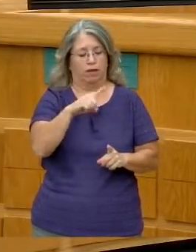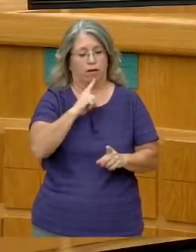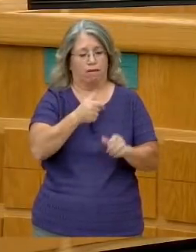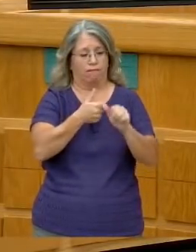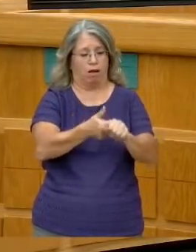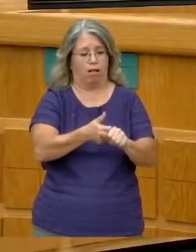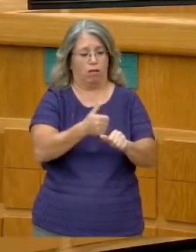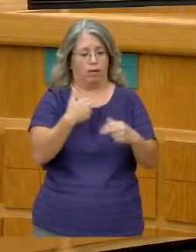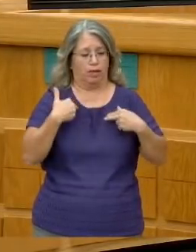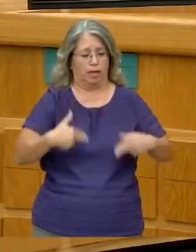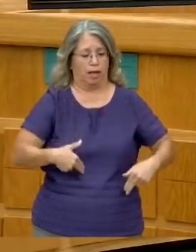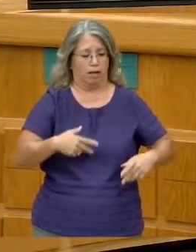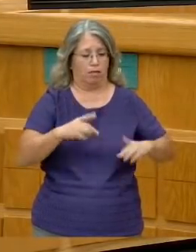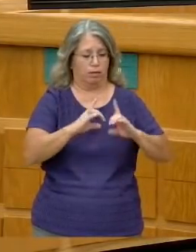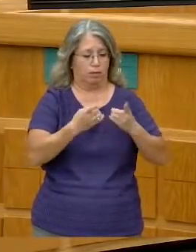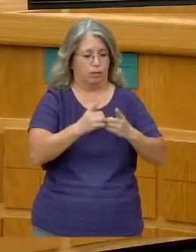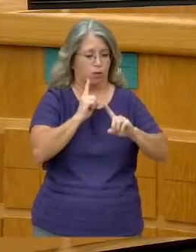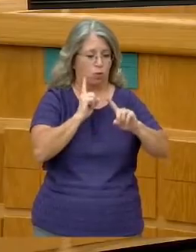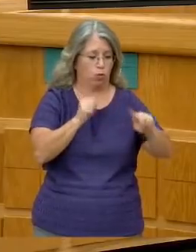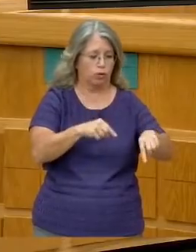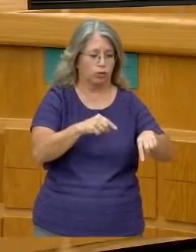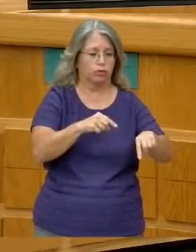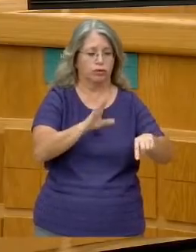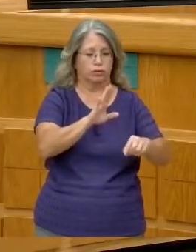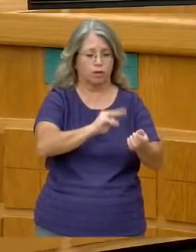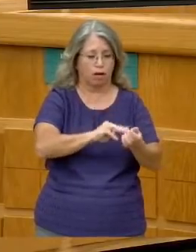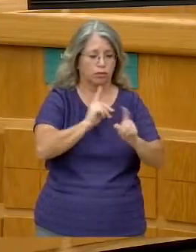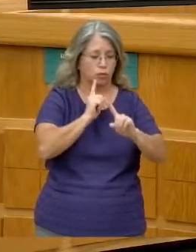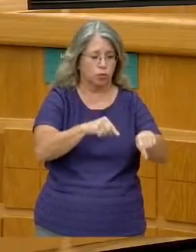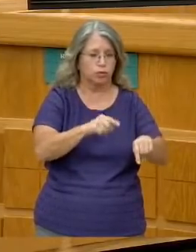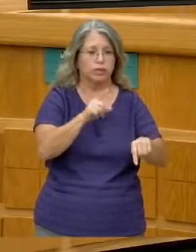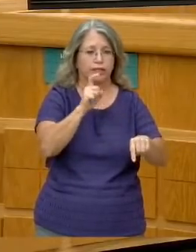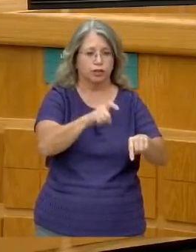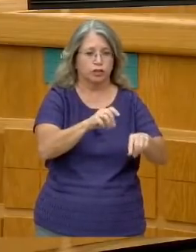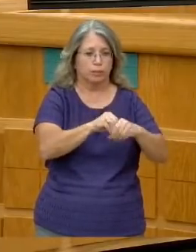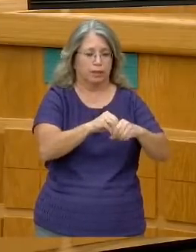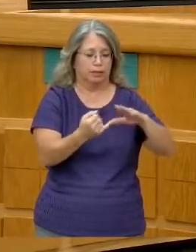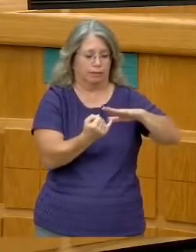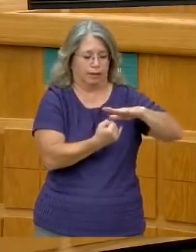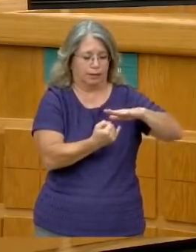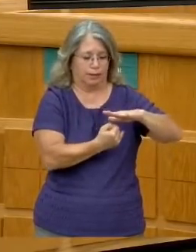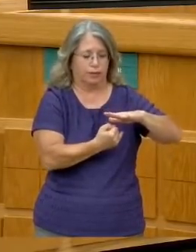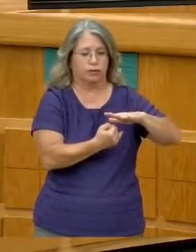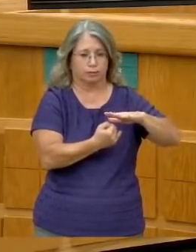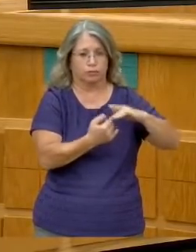they should be quarantined at this point in isolation. But nonetheless,